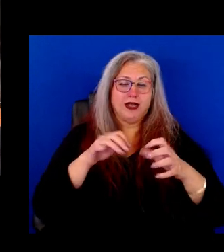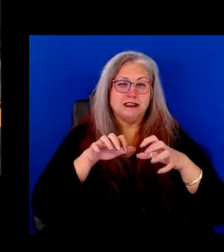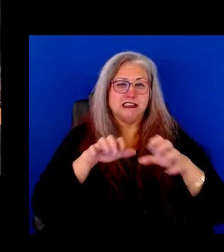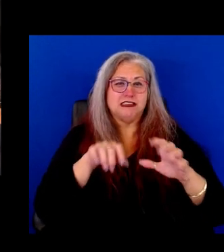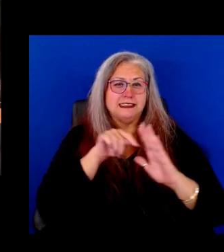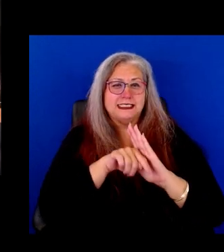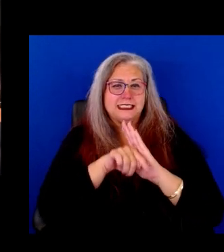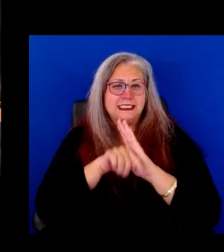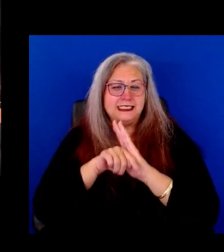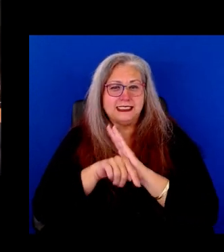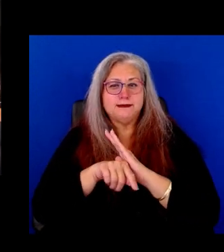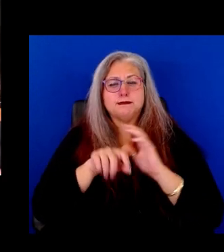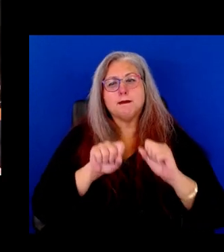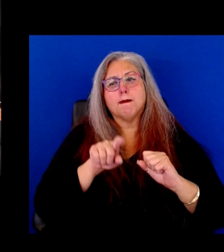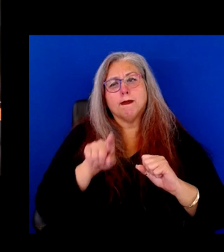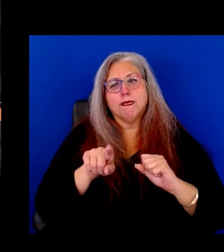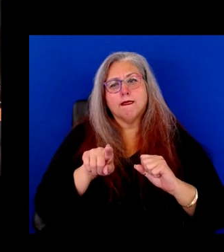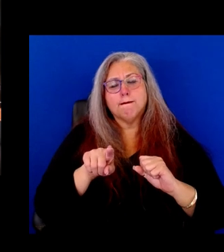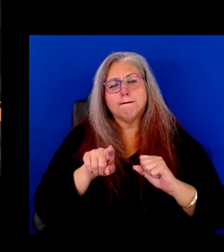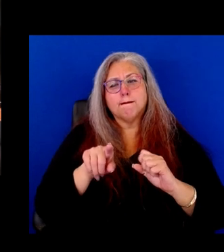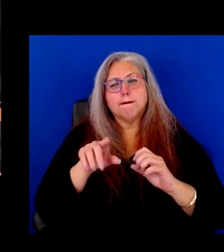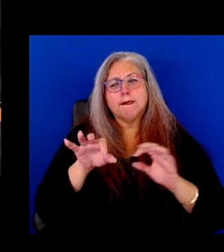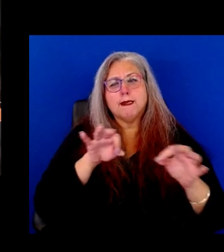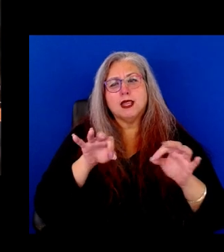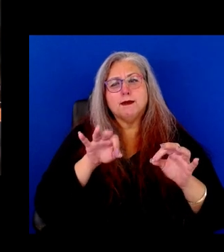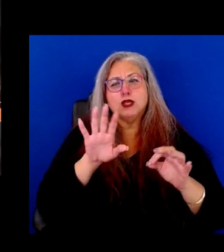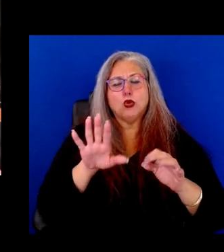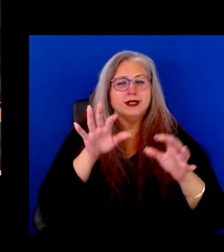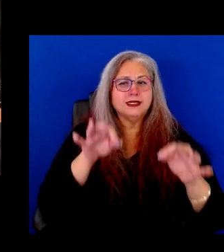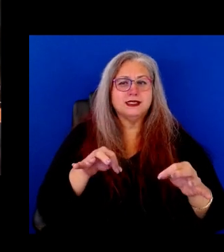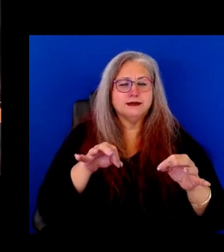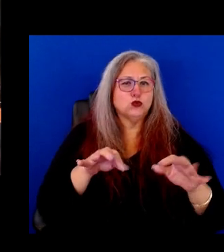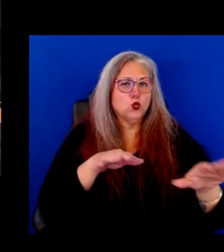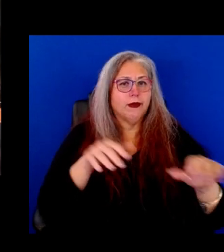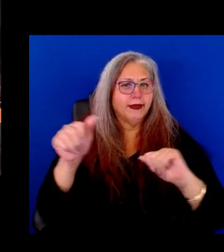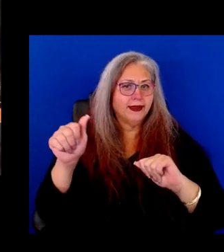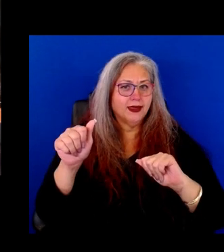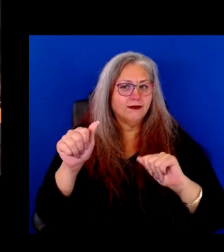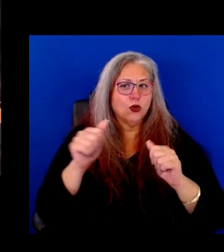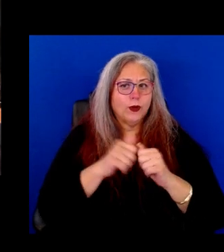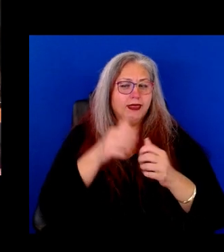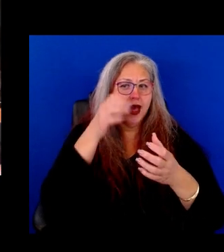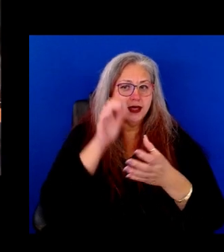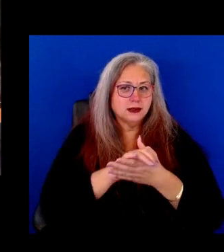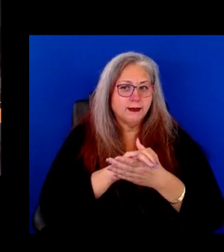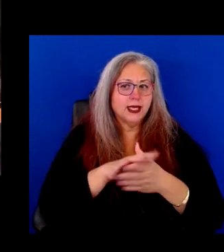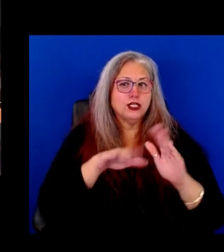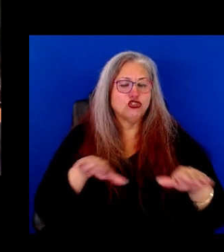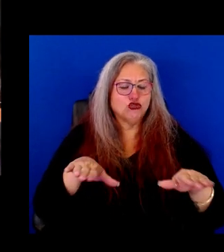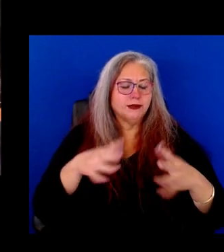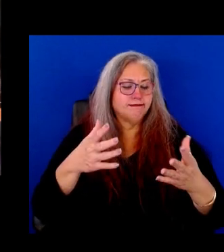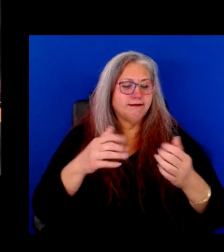genocide, can you talk about your decision to leave with your husband and